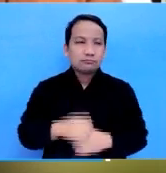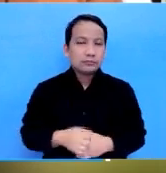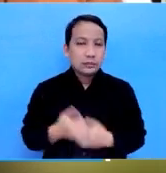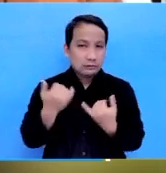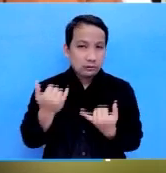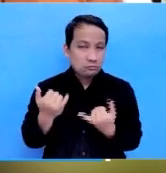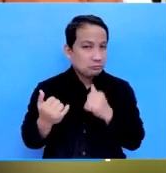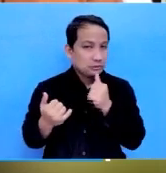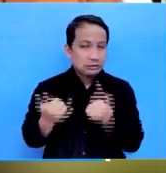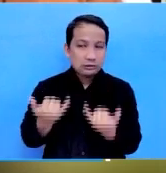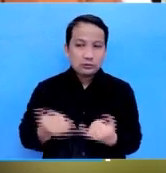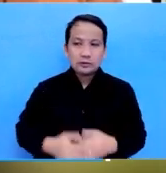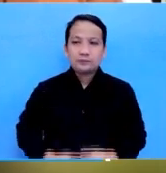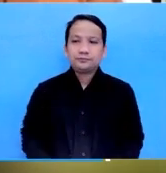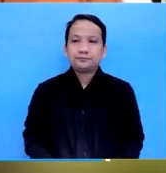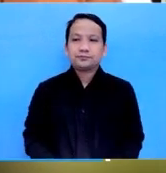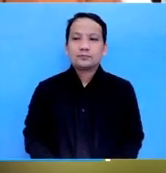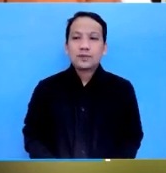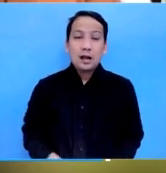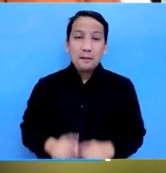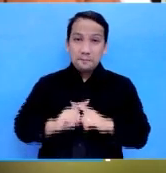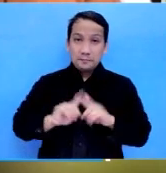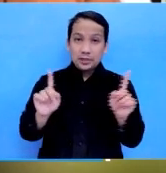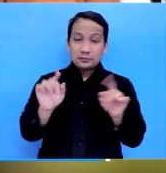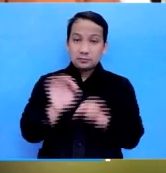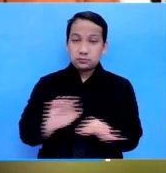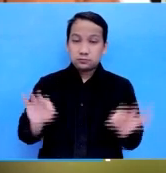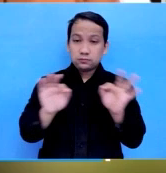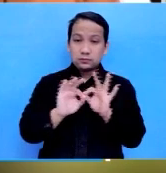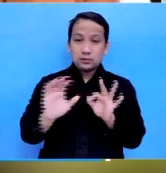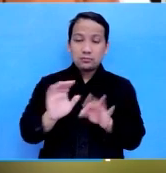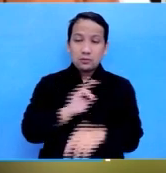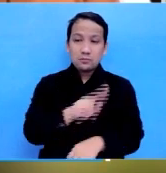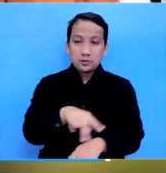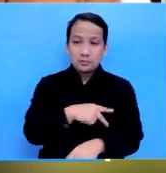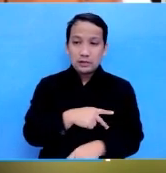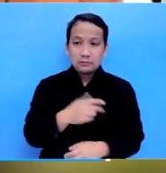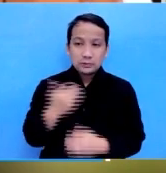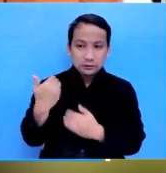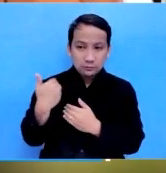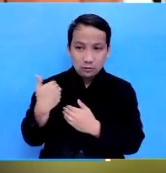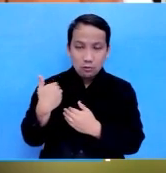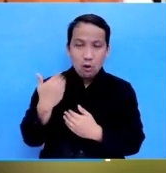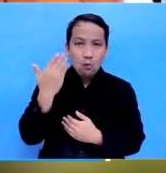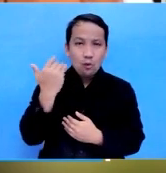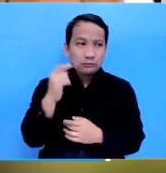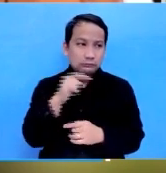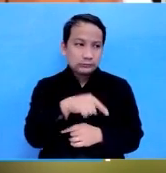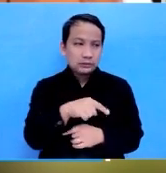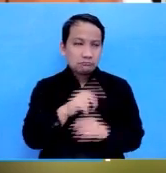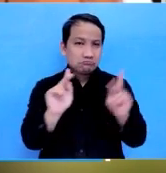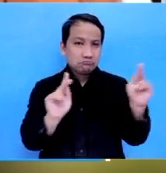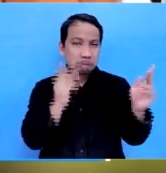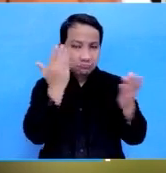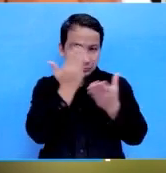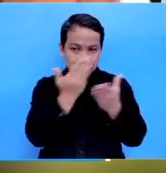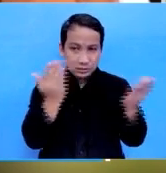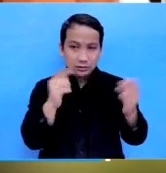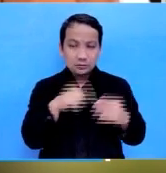time. Pero we have to have personal responsibility kasi meron tayong mga kababayan na